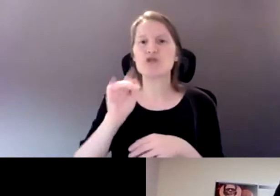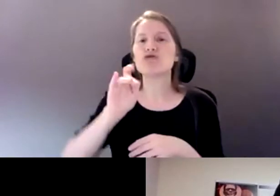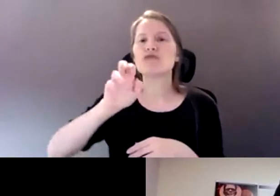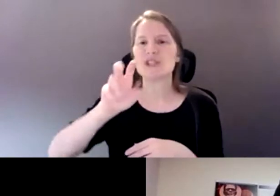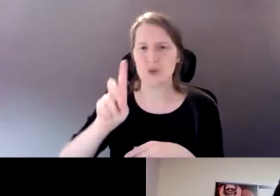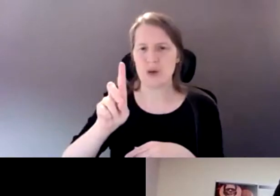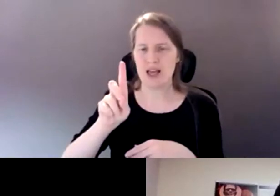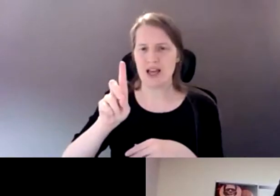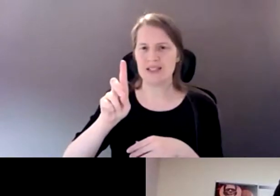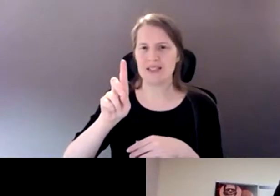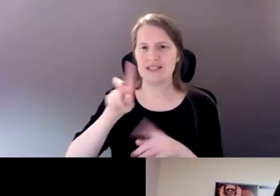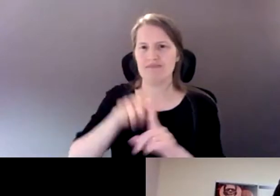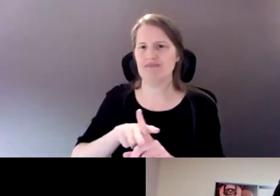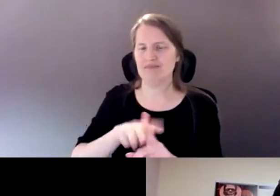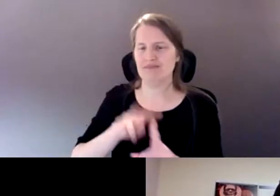of violence